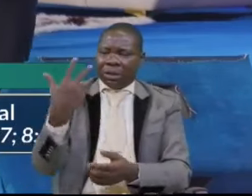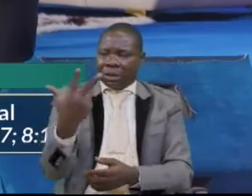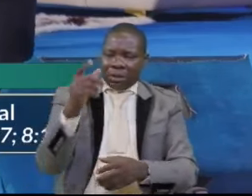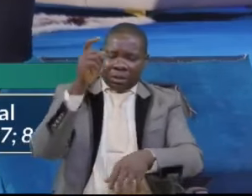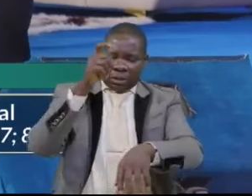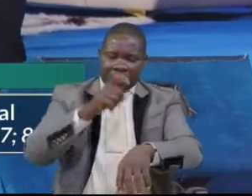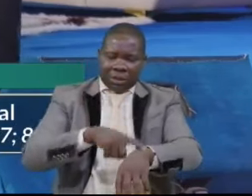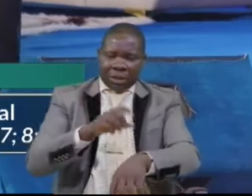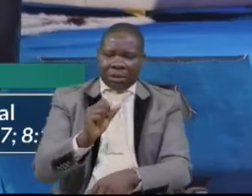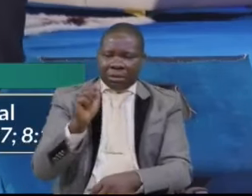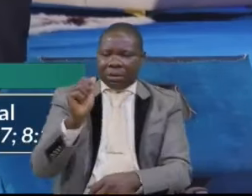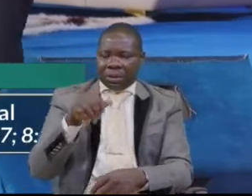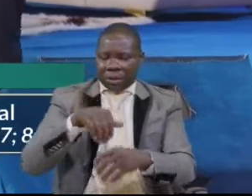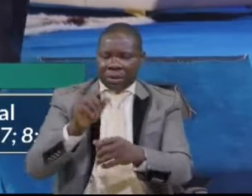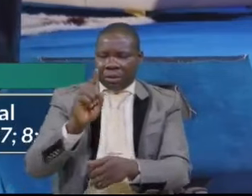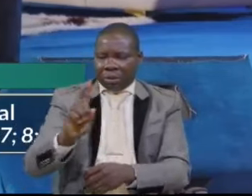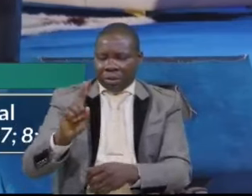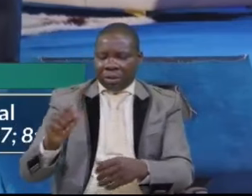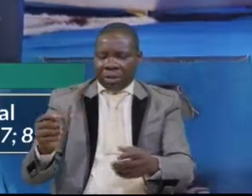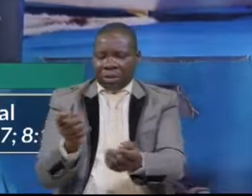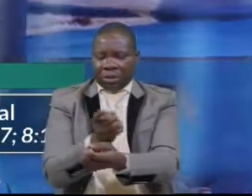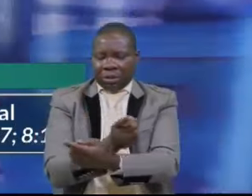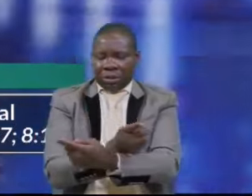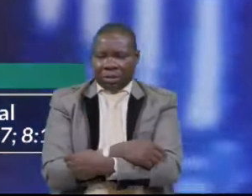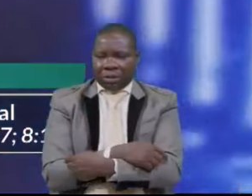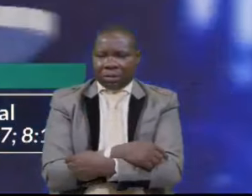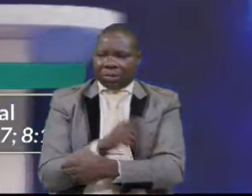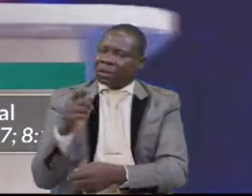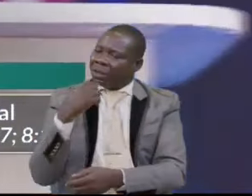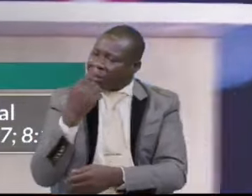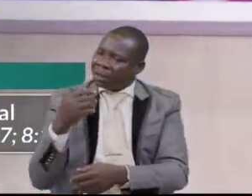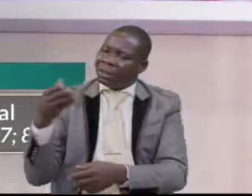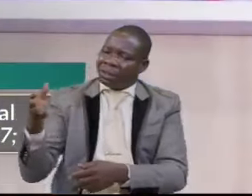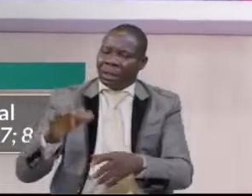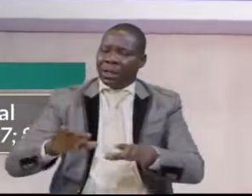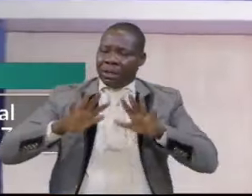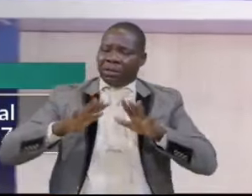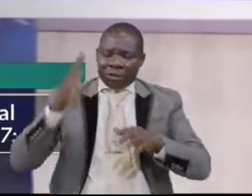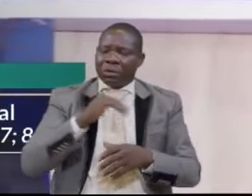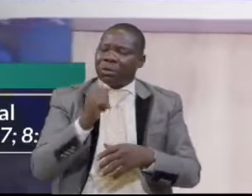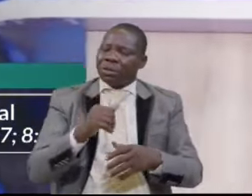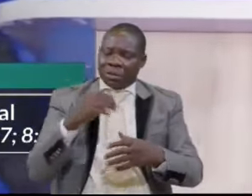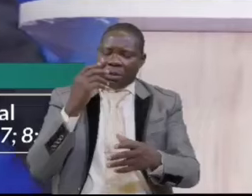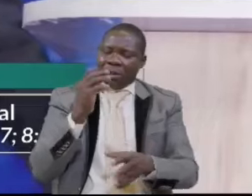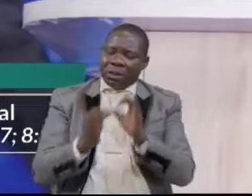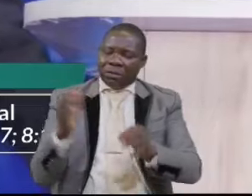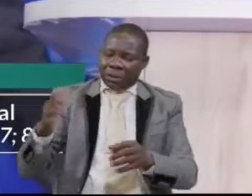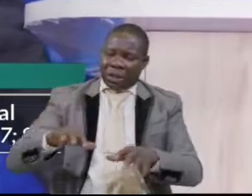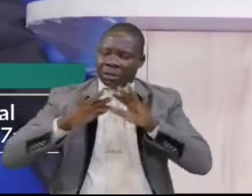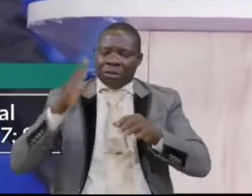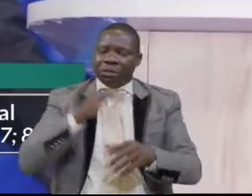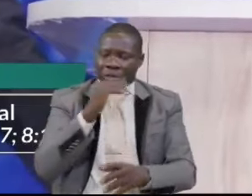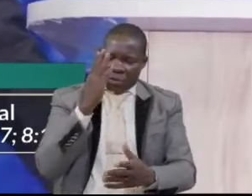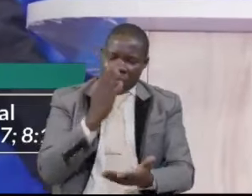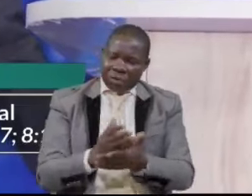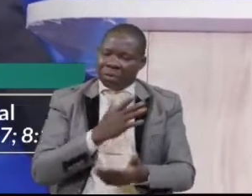3 times a day. He said, if their threat will not stop my breakfast, my lunch, my dinner feeding